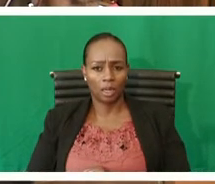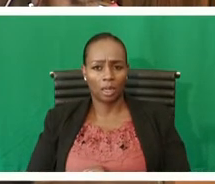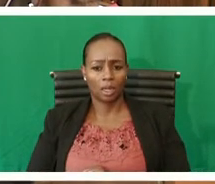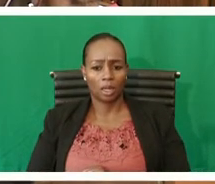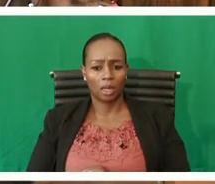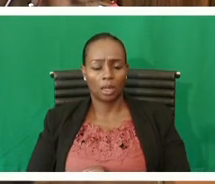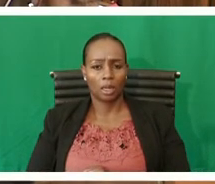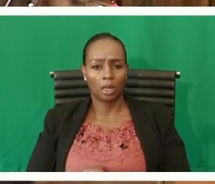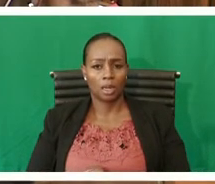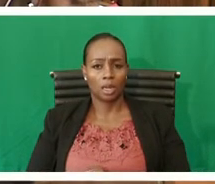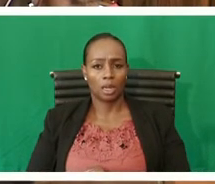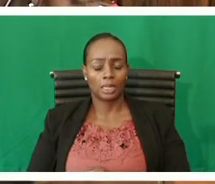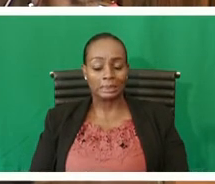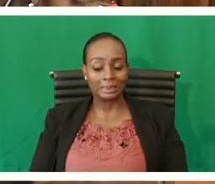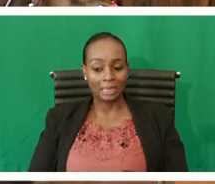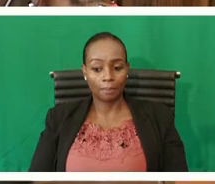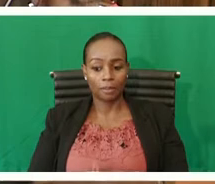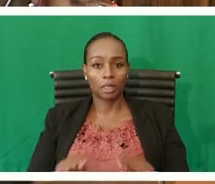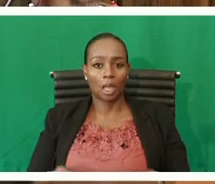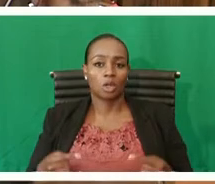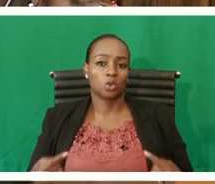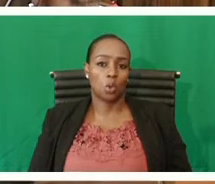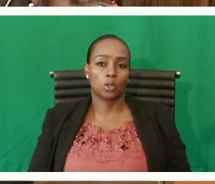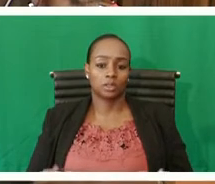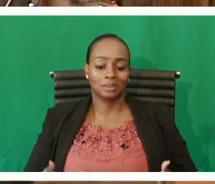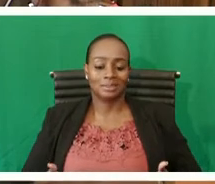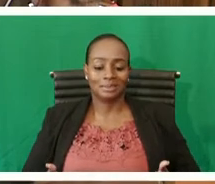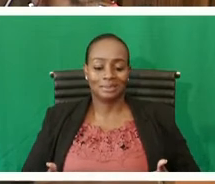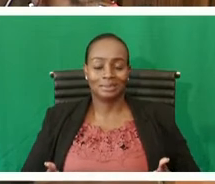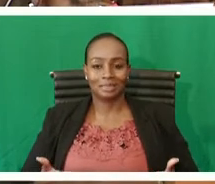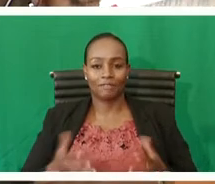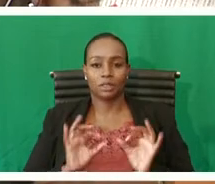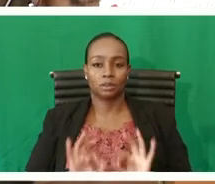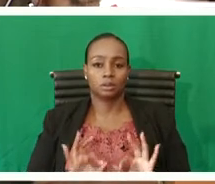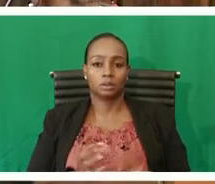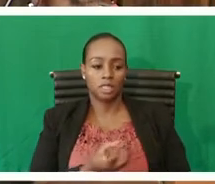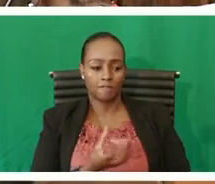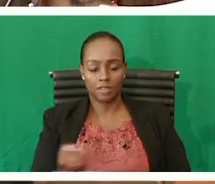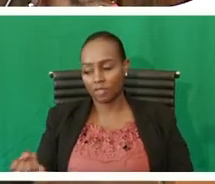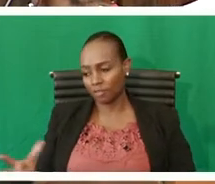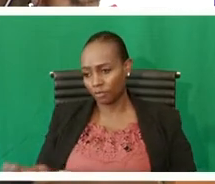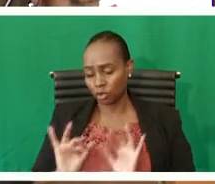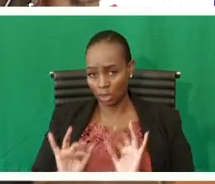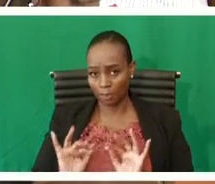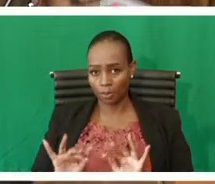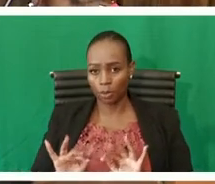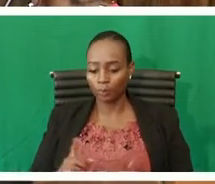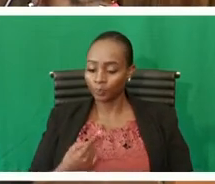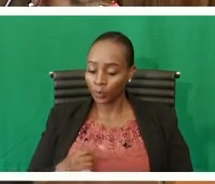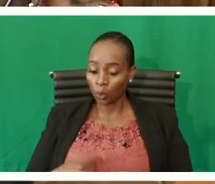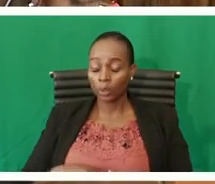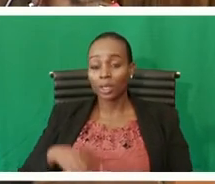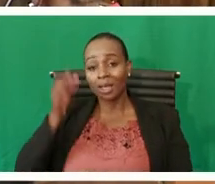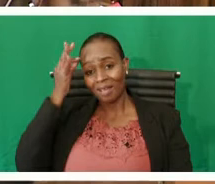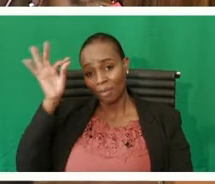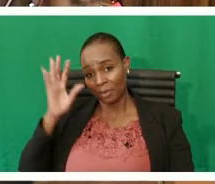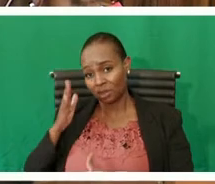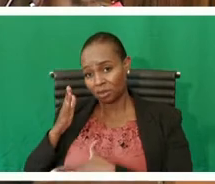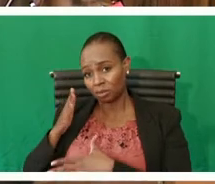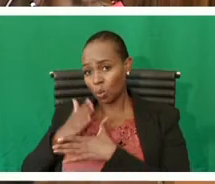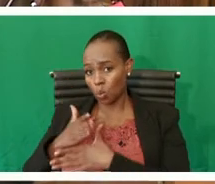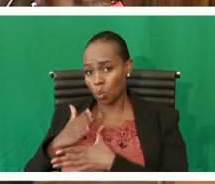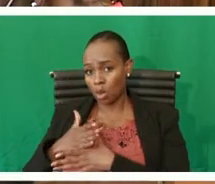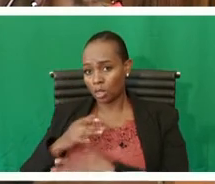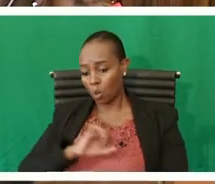to provide quality services to the people. As the servant of the people, we take